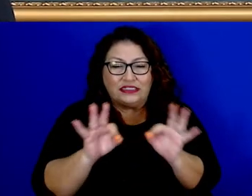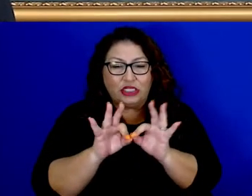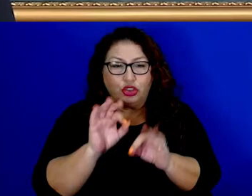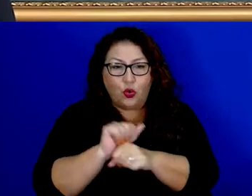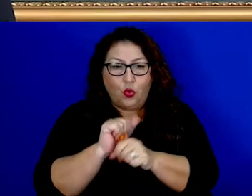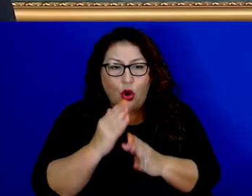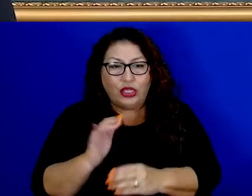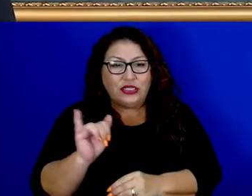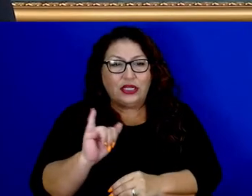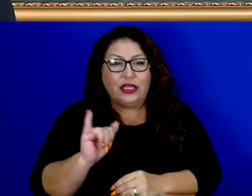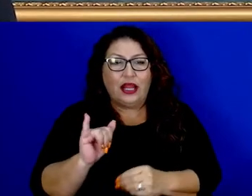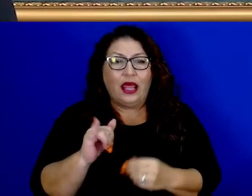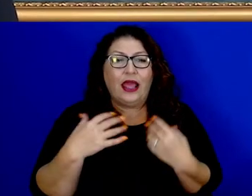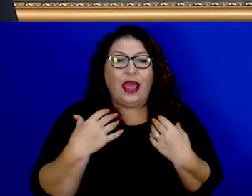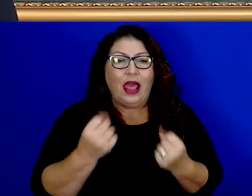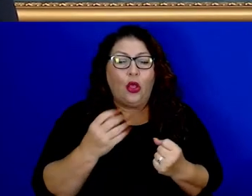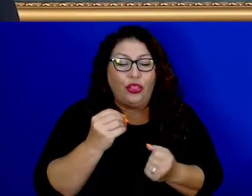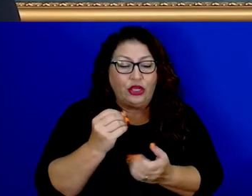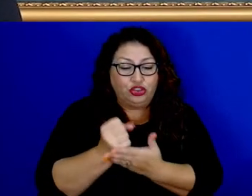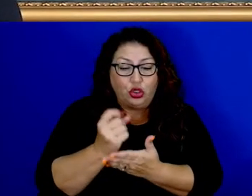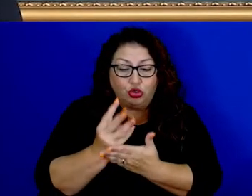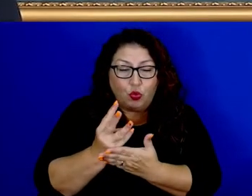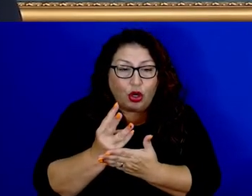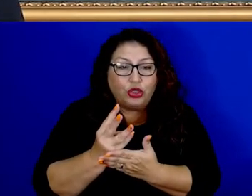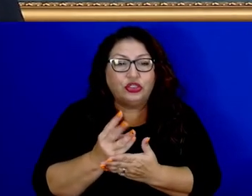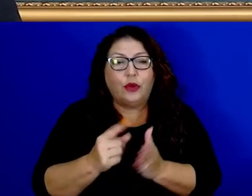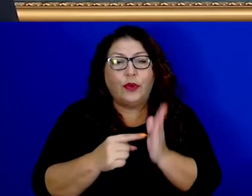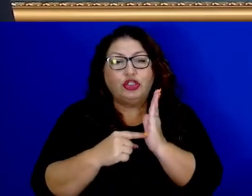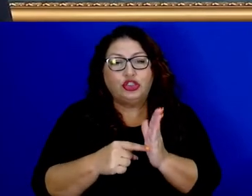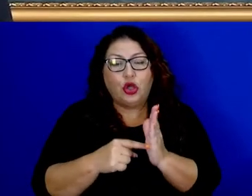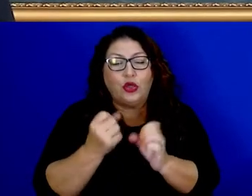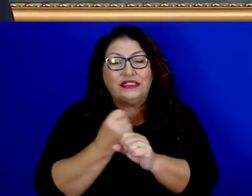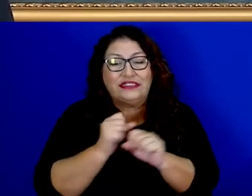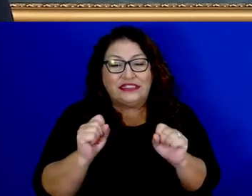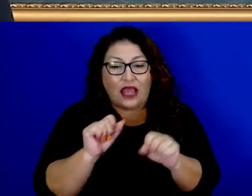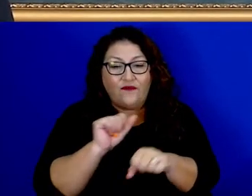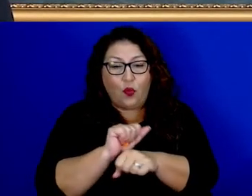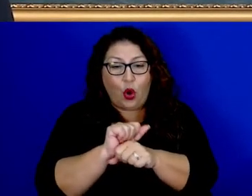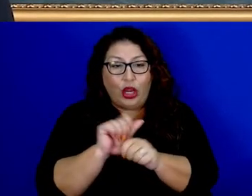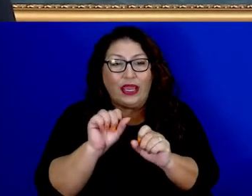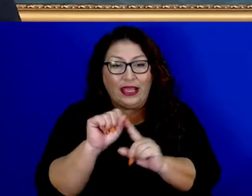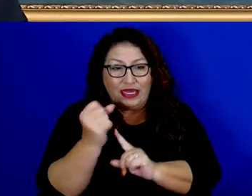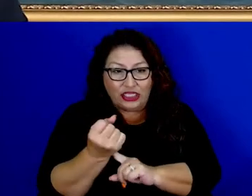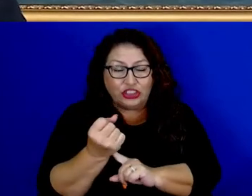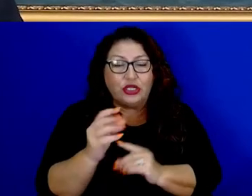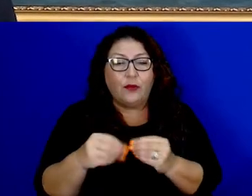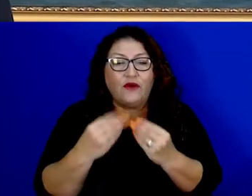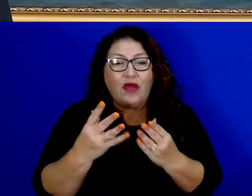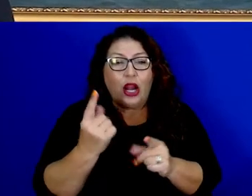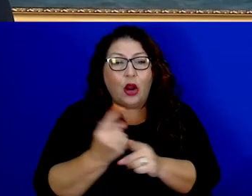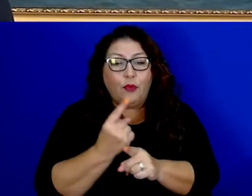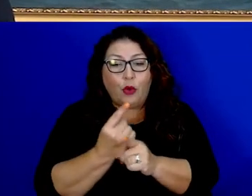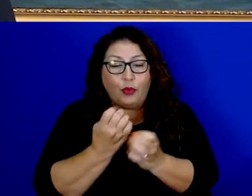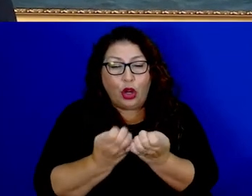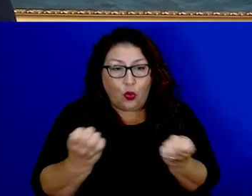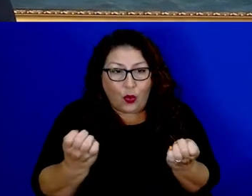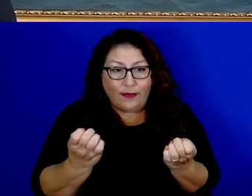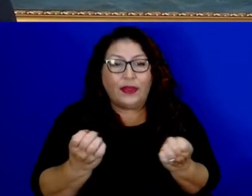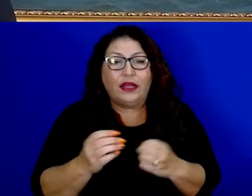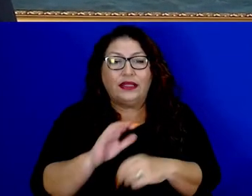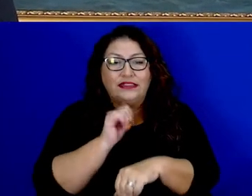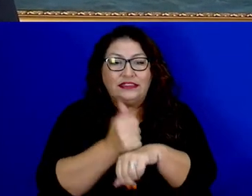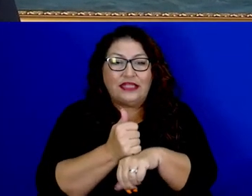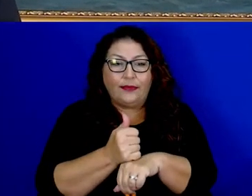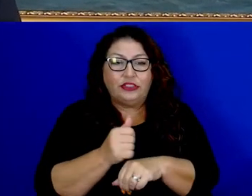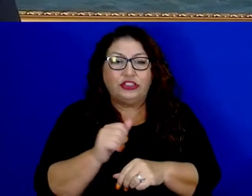social workers, by ensuring safe working conditions, providing appropriate equipment, establishing conditions for decent